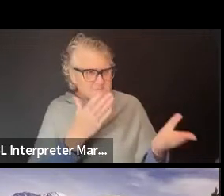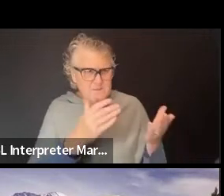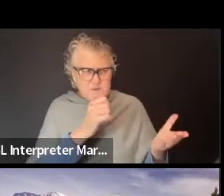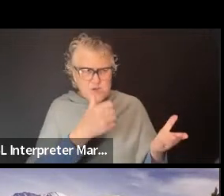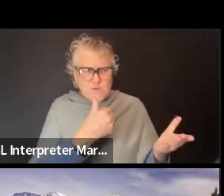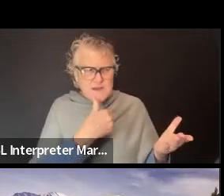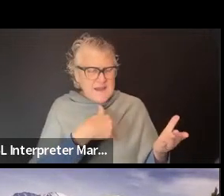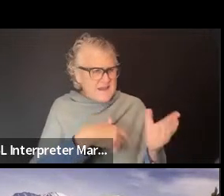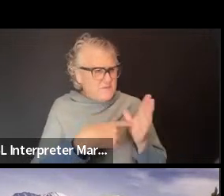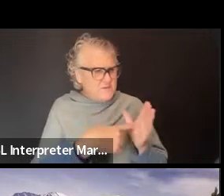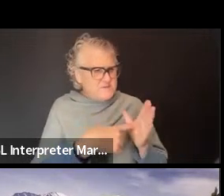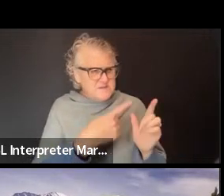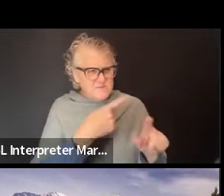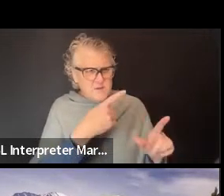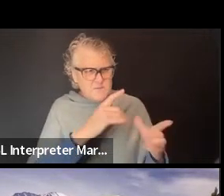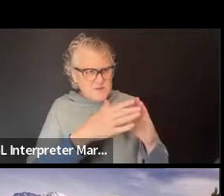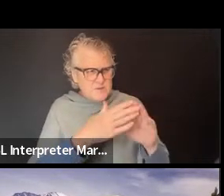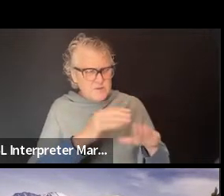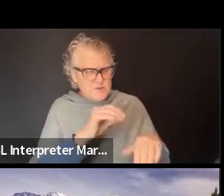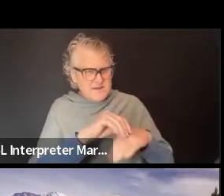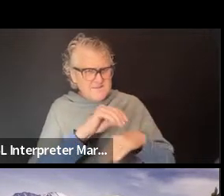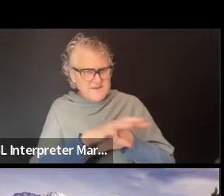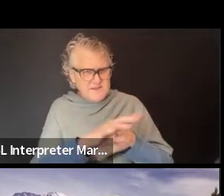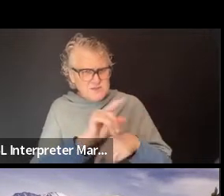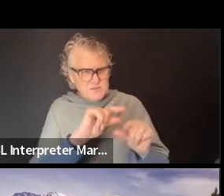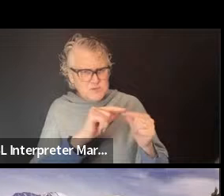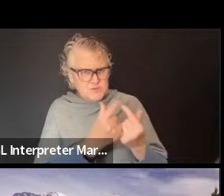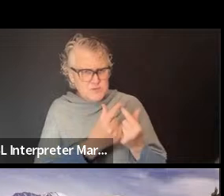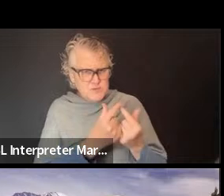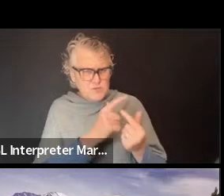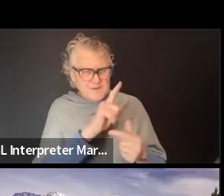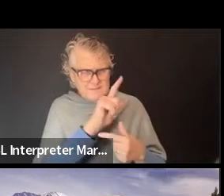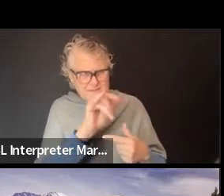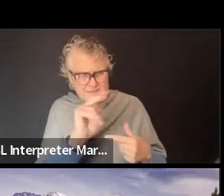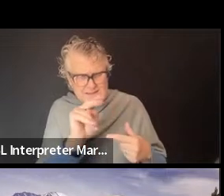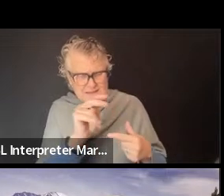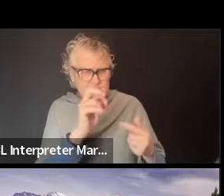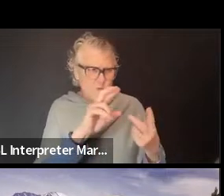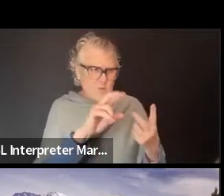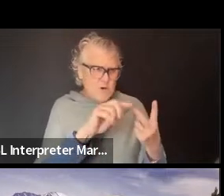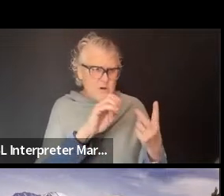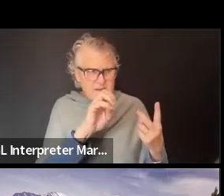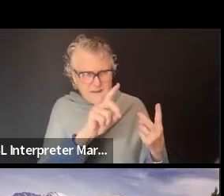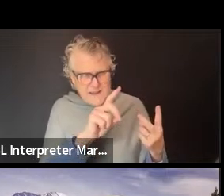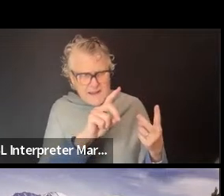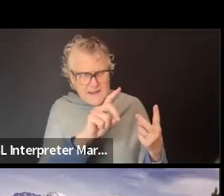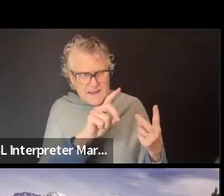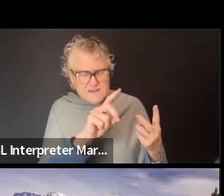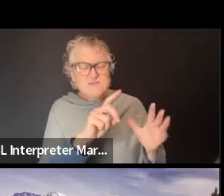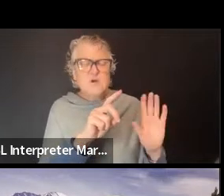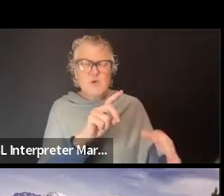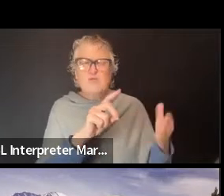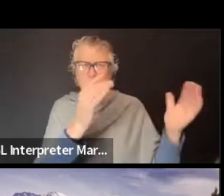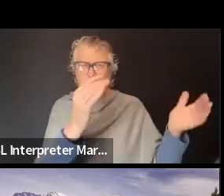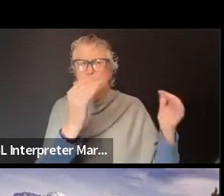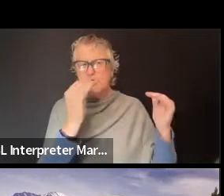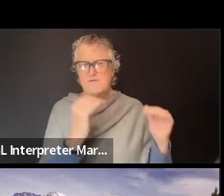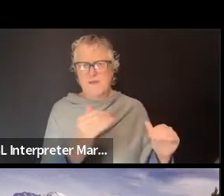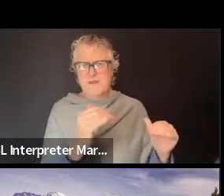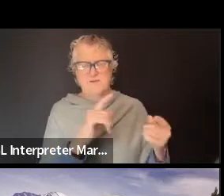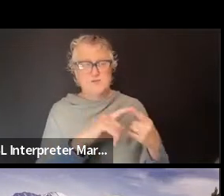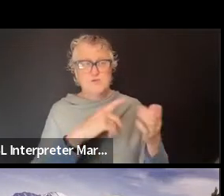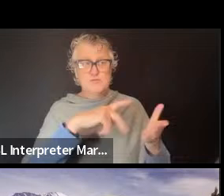Advisory Group, either Lynn or Ed. So I think we'll move on to